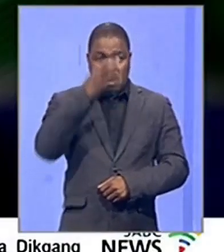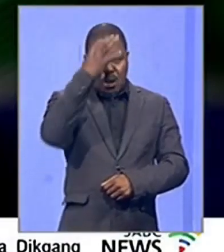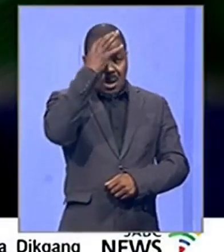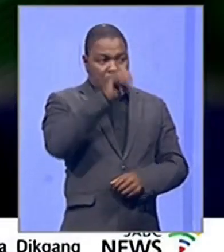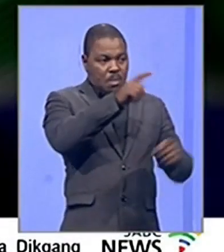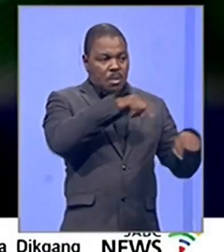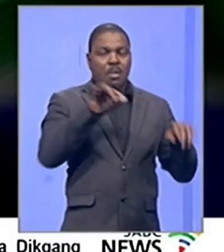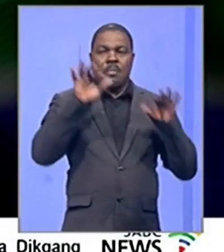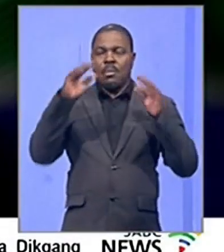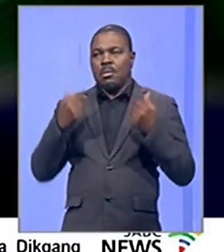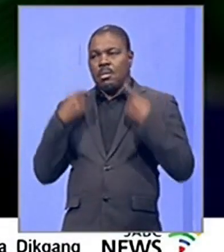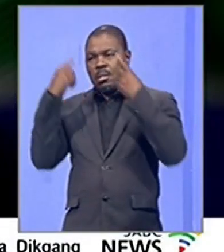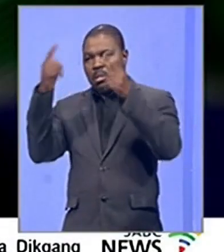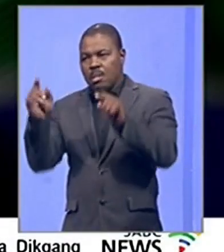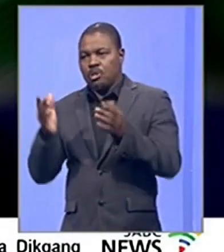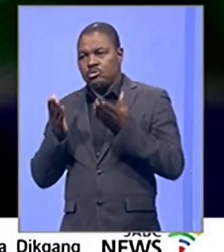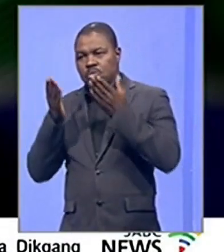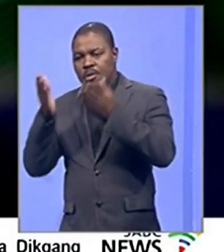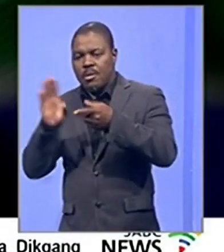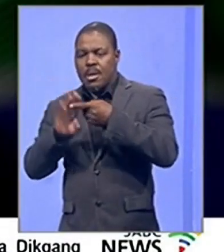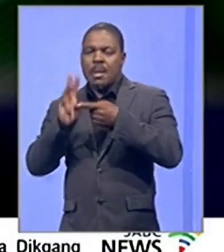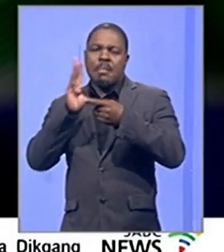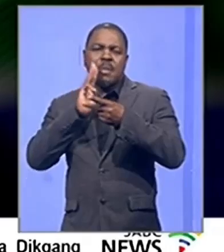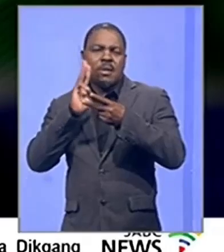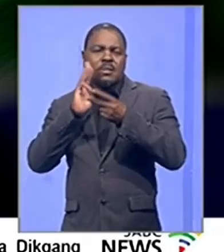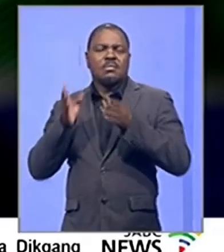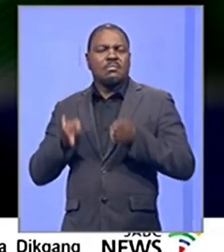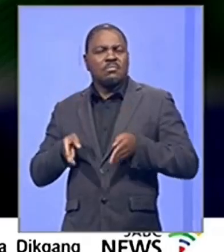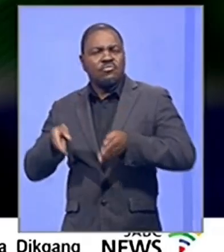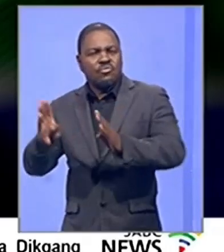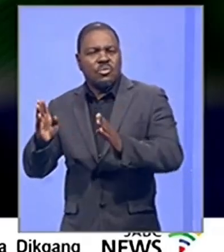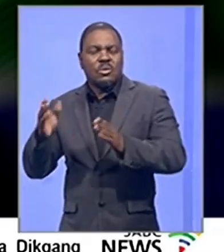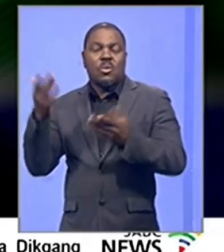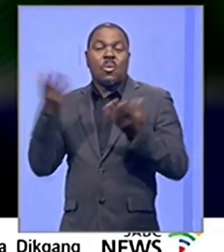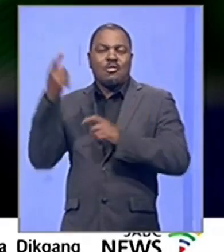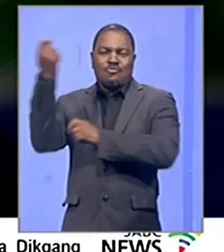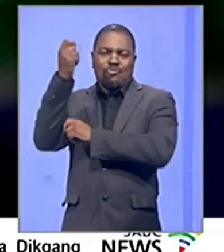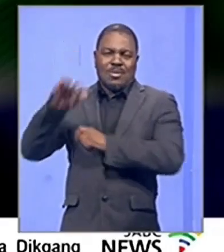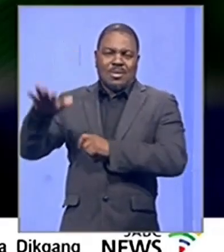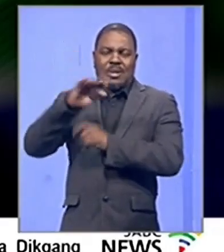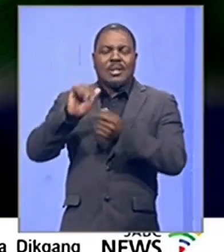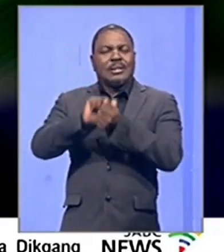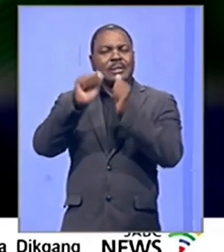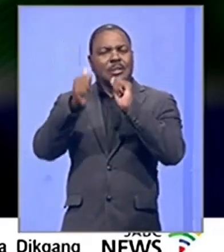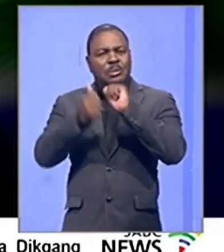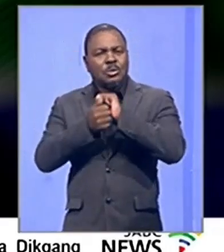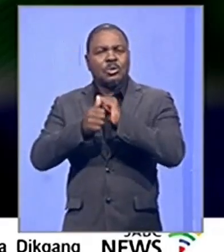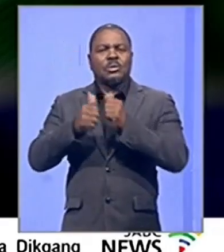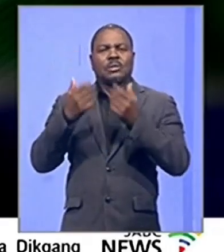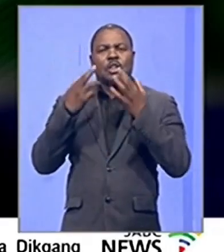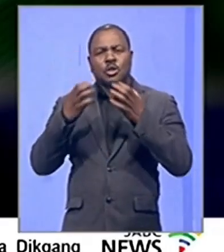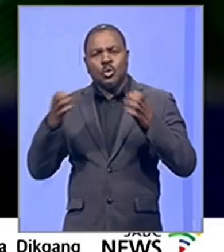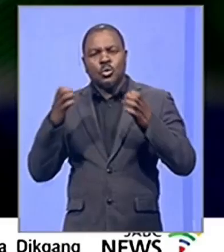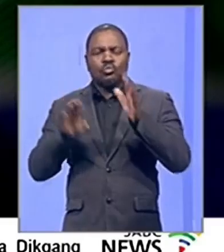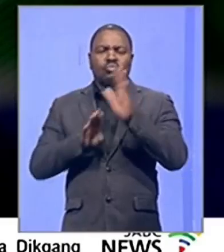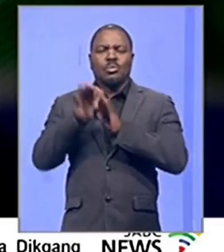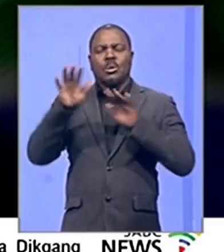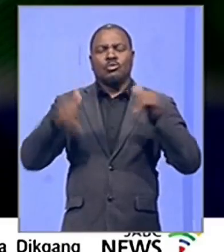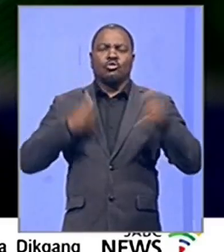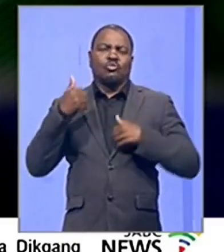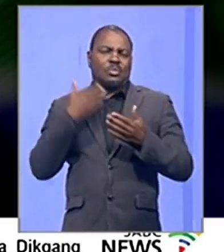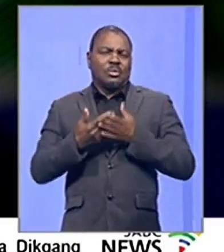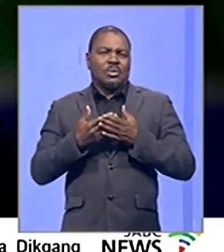e tlisa ditirelo metsi le ditsela ko metsemagae ba re tsetse le sports creation ko magaeng gore kgone go itapolosa go